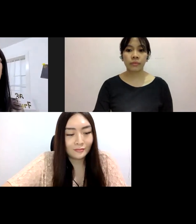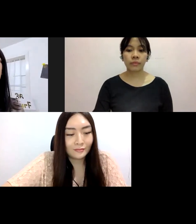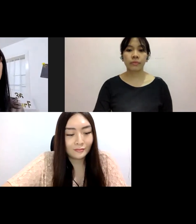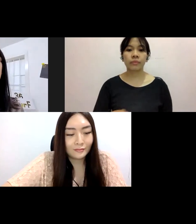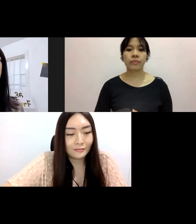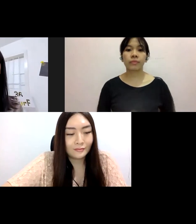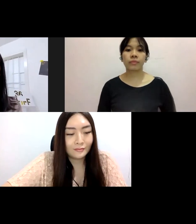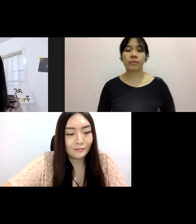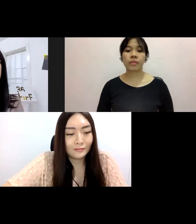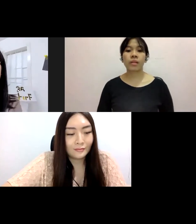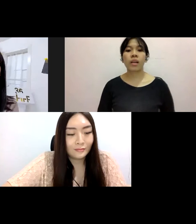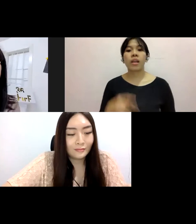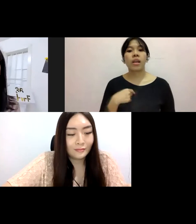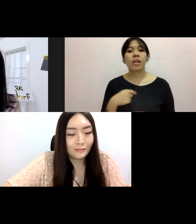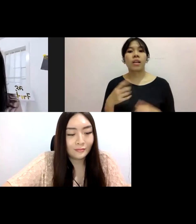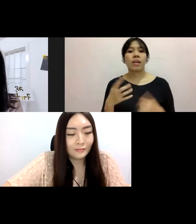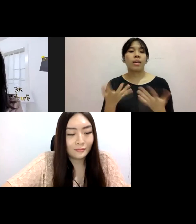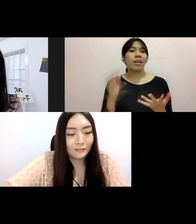And yeah.